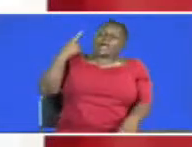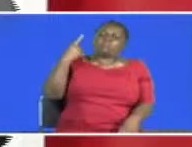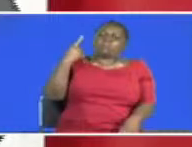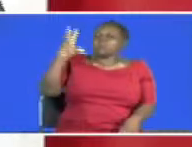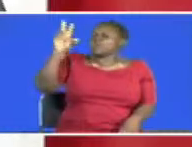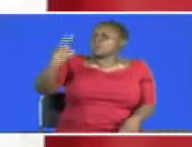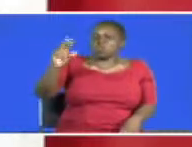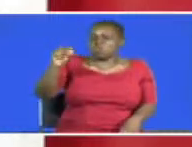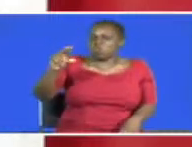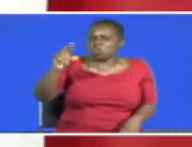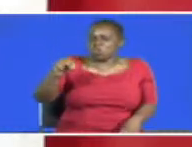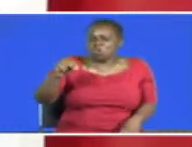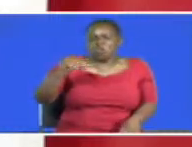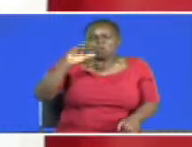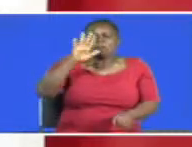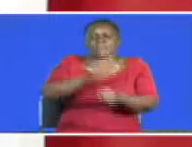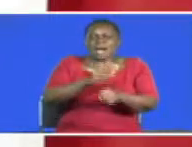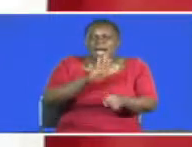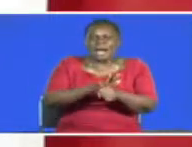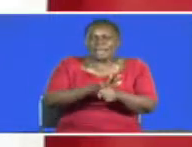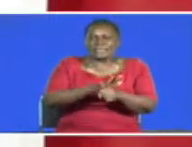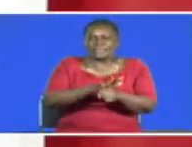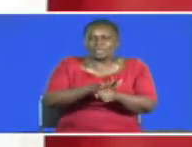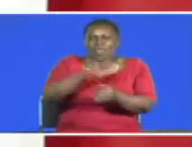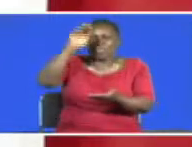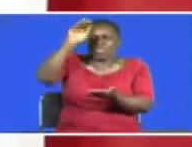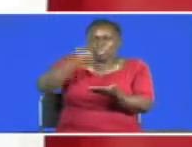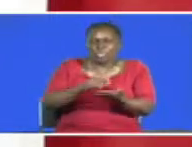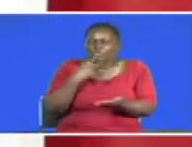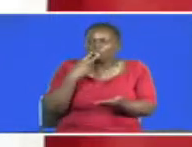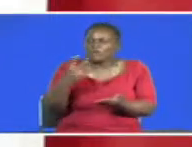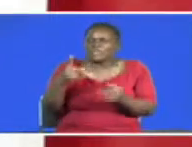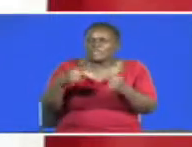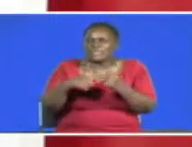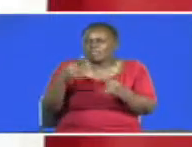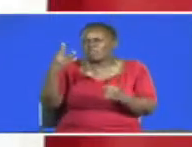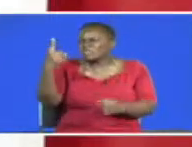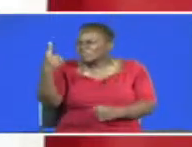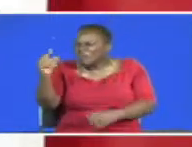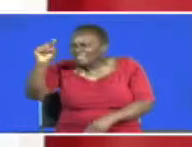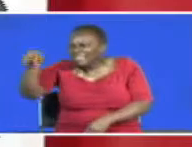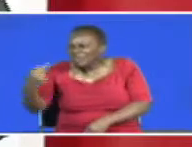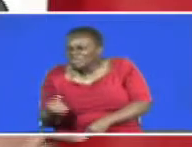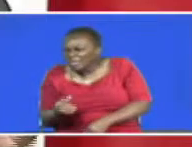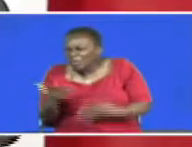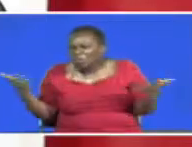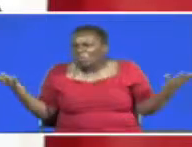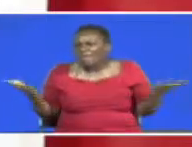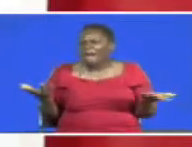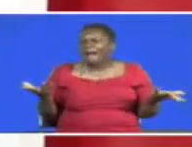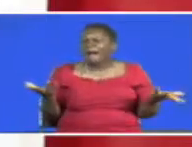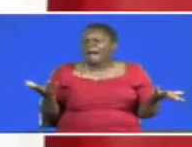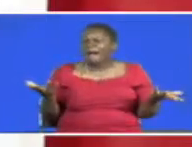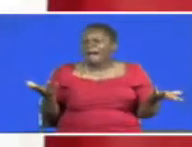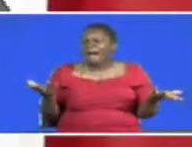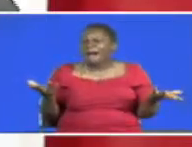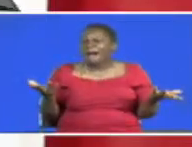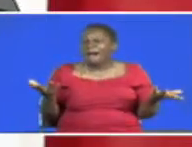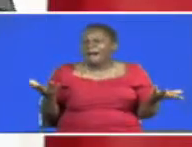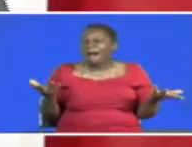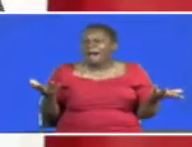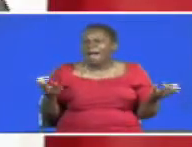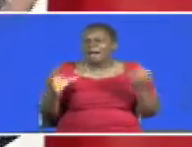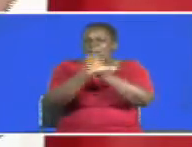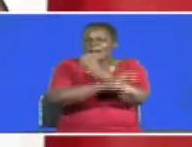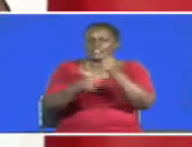says that no, they're earning too much. And you reduce somebody's salary from 206,000 to 41,000. Where have you ever seen that kind of pay cut? And if the